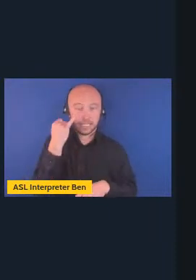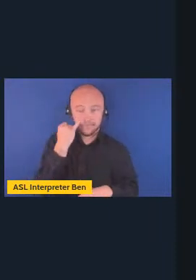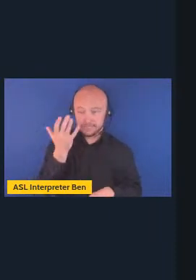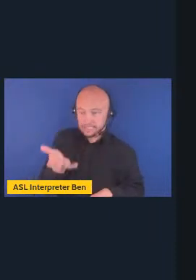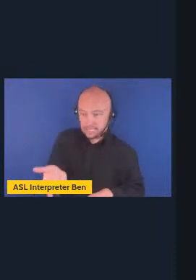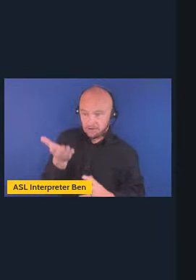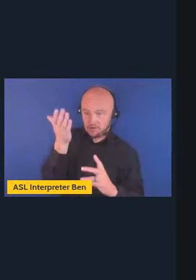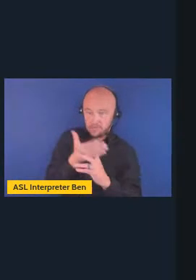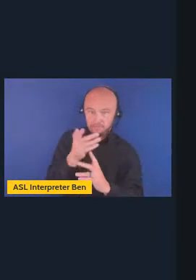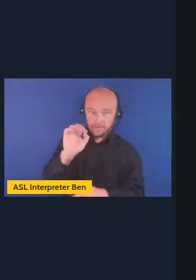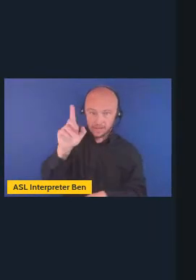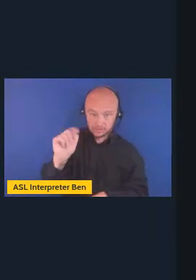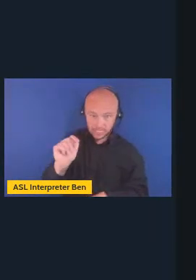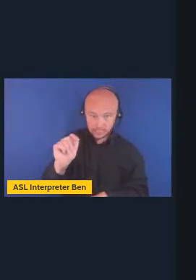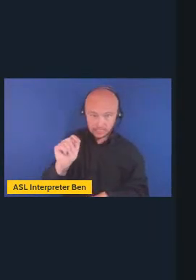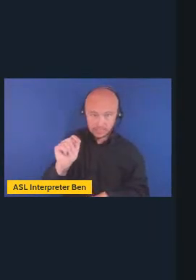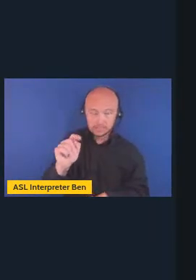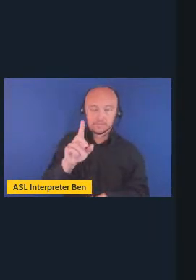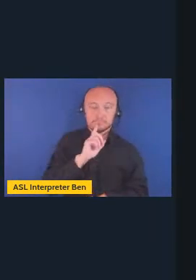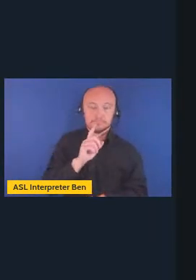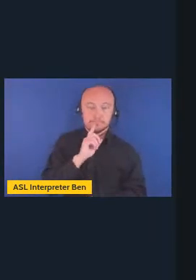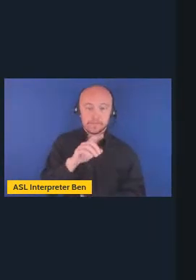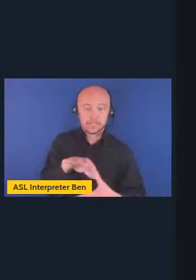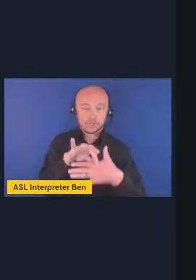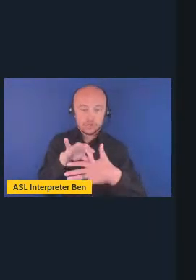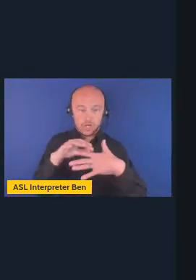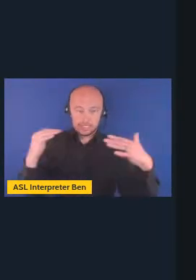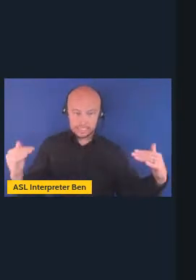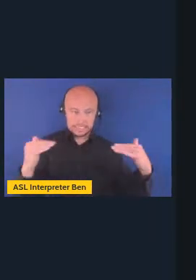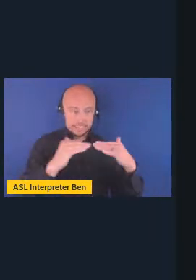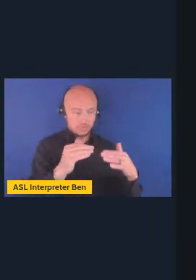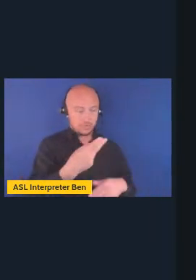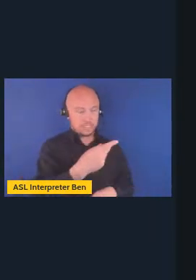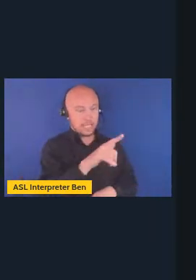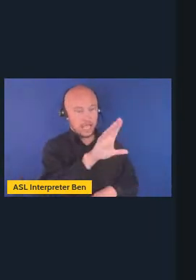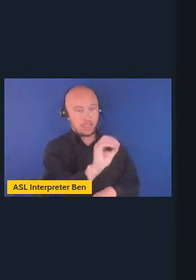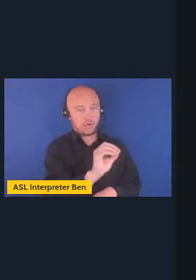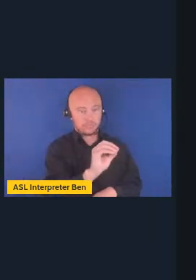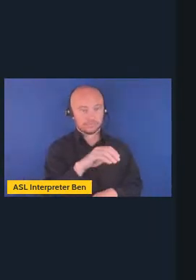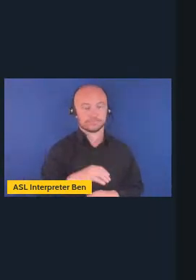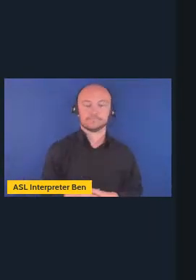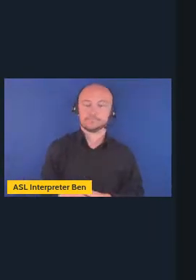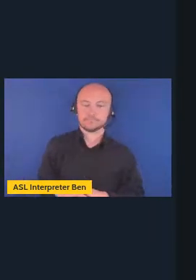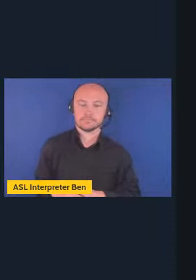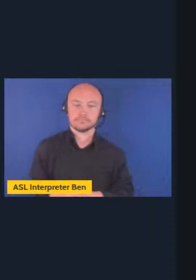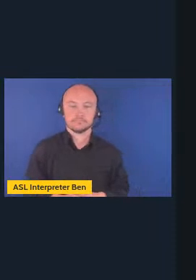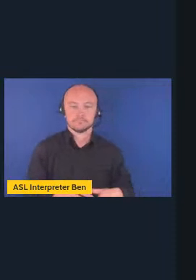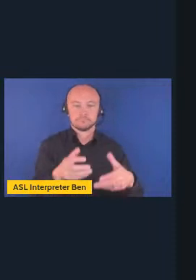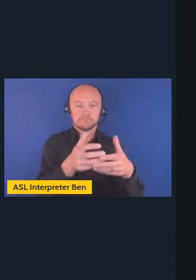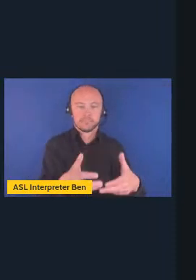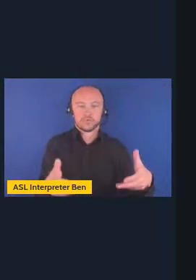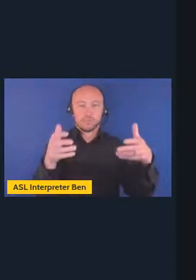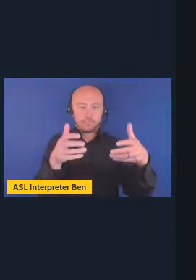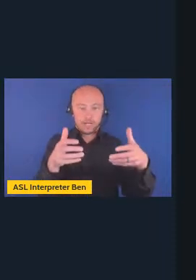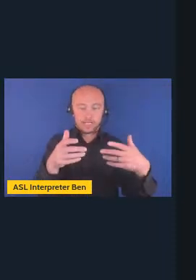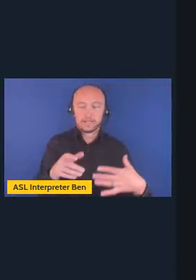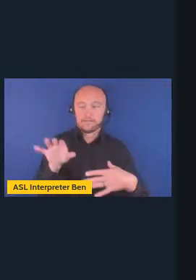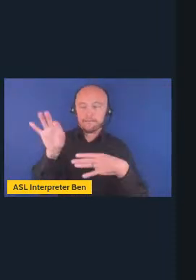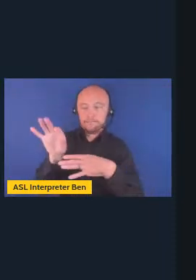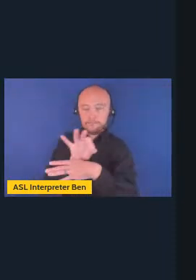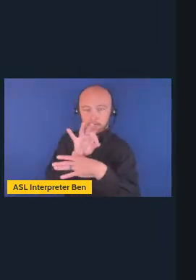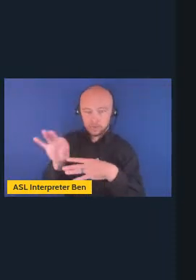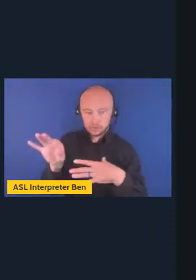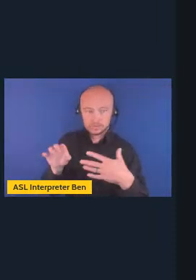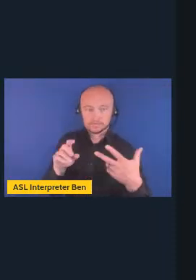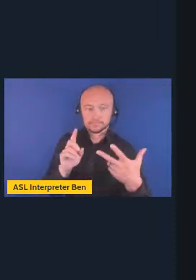file text and I'm going to make sure that the content equals hello.wing. So I'm using a bucket here. I'm using a function here, and